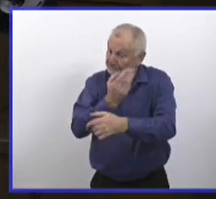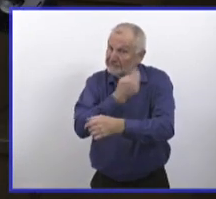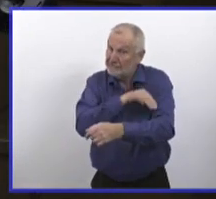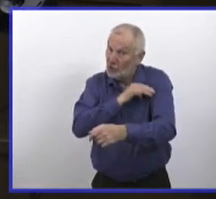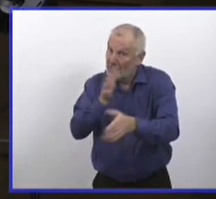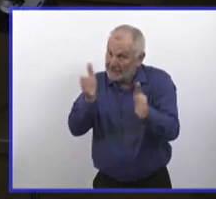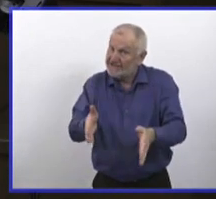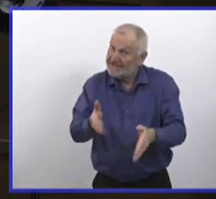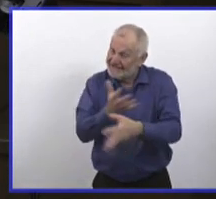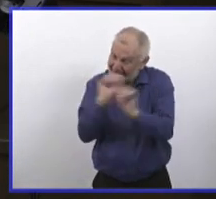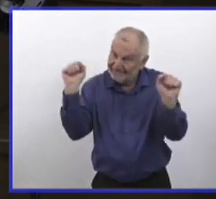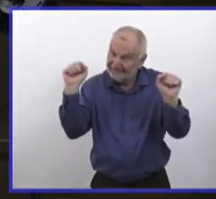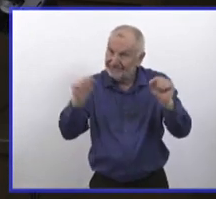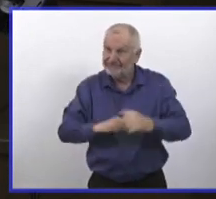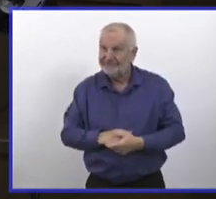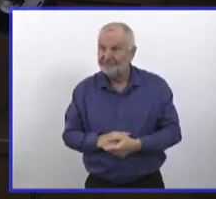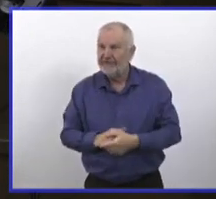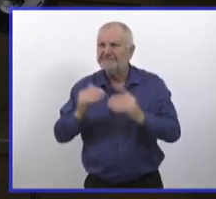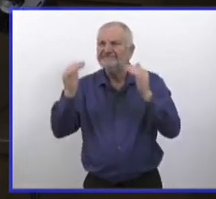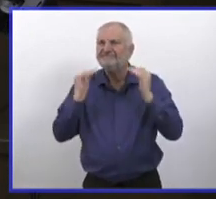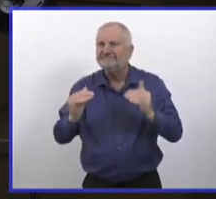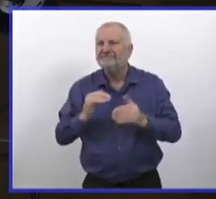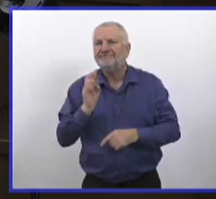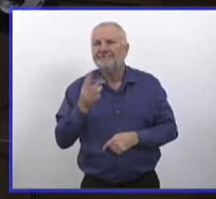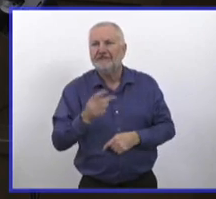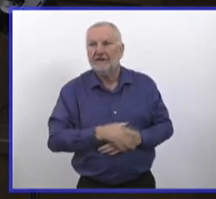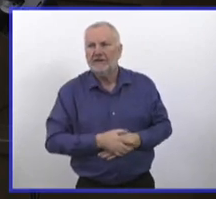Next question is for Johanu.